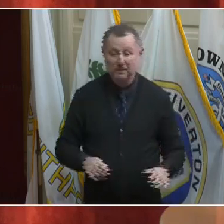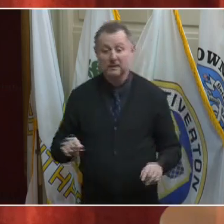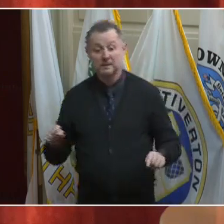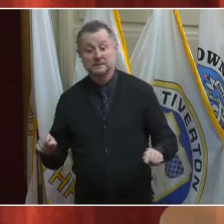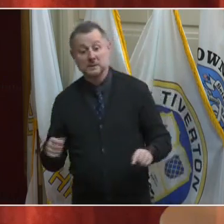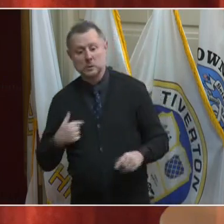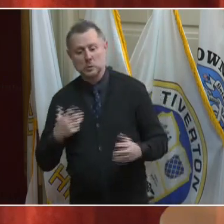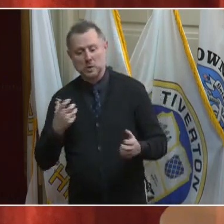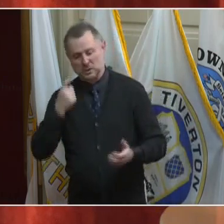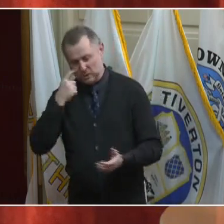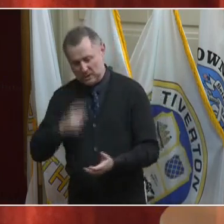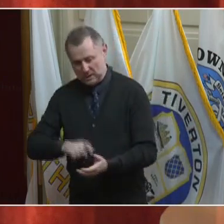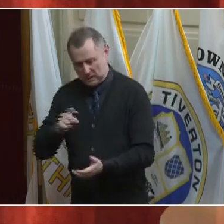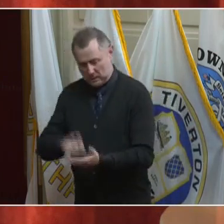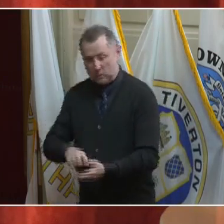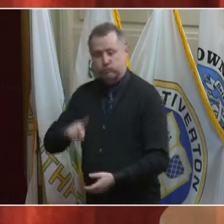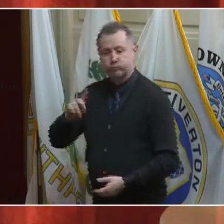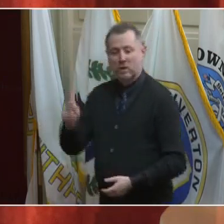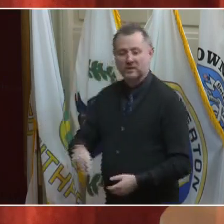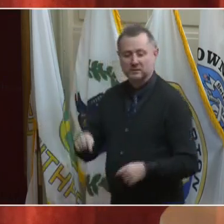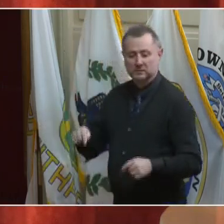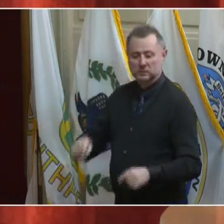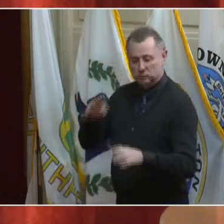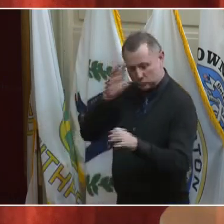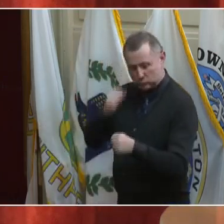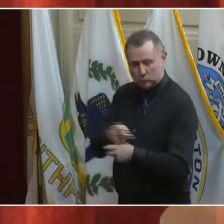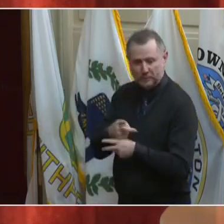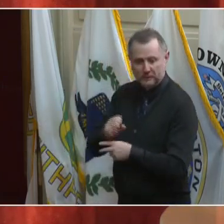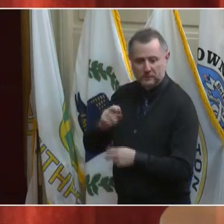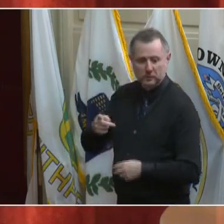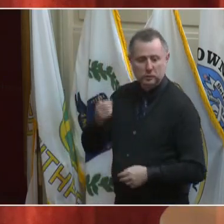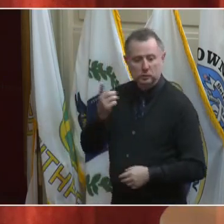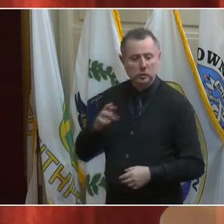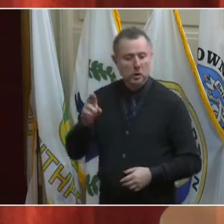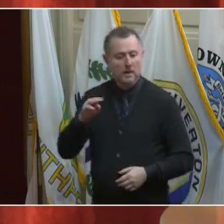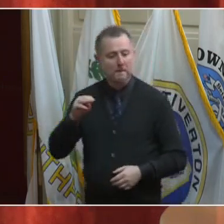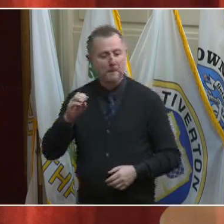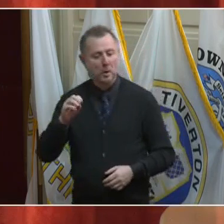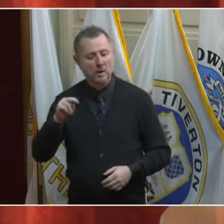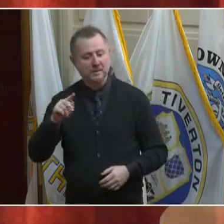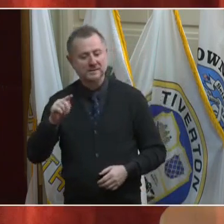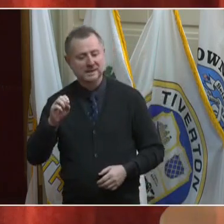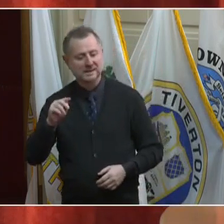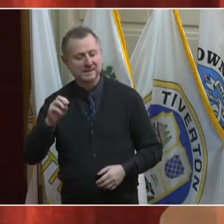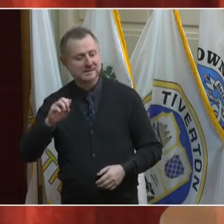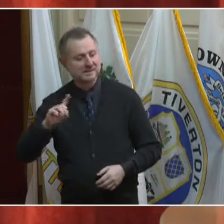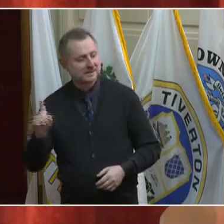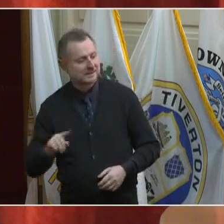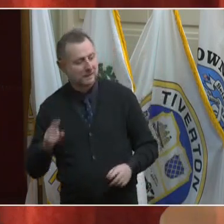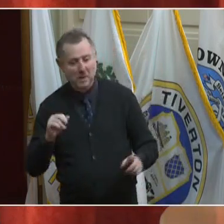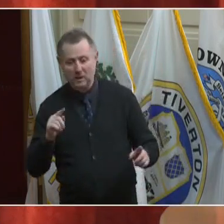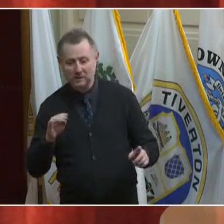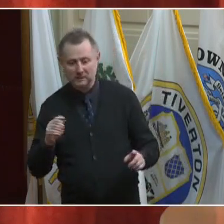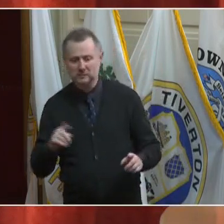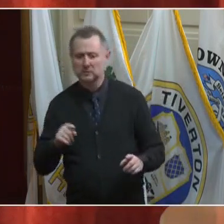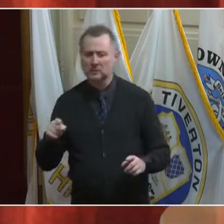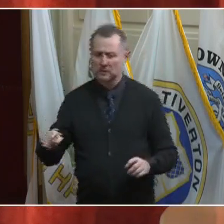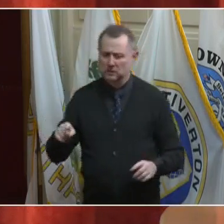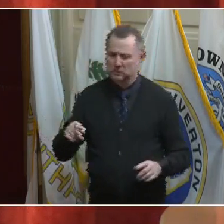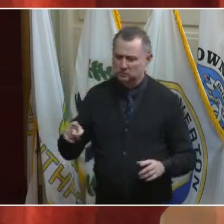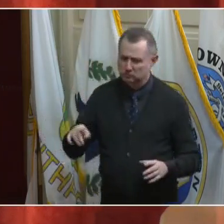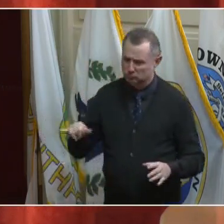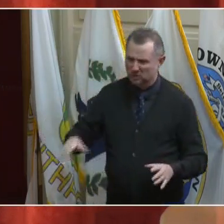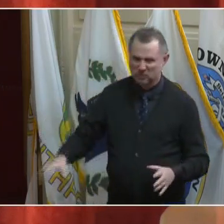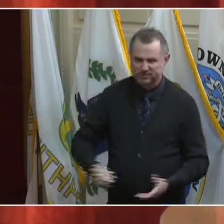recognize Providence Superintendent Dr. Javier Martinez, who is already grabbing his paintbrush and doing the work to